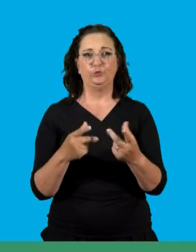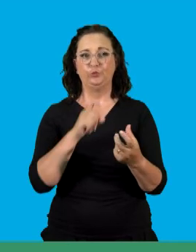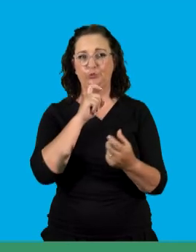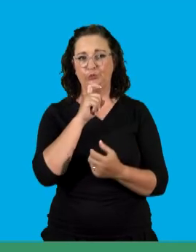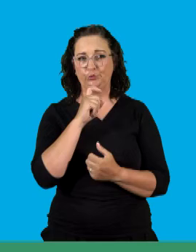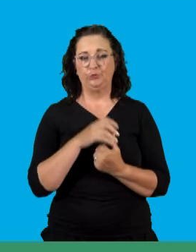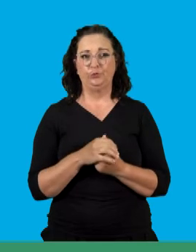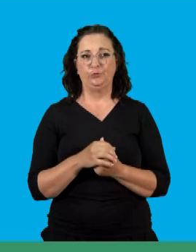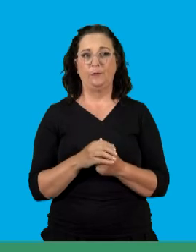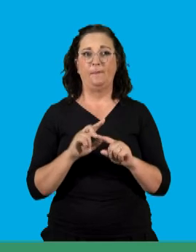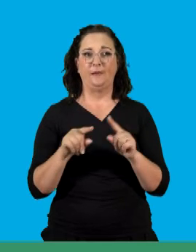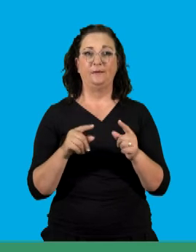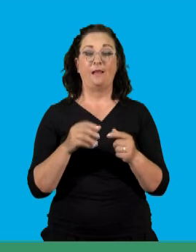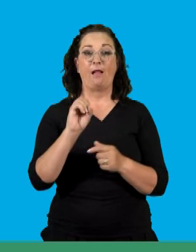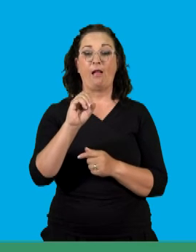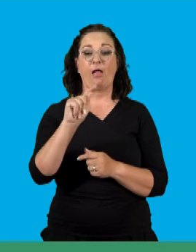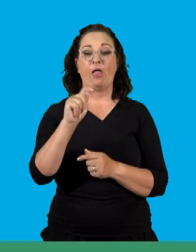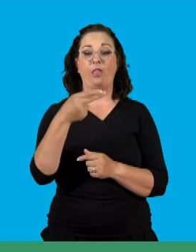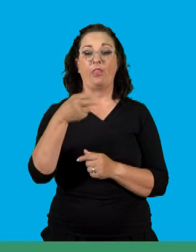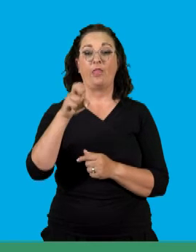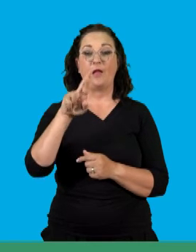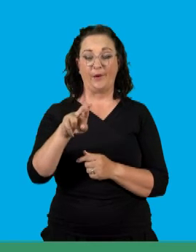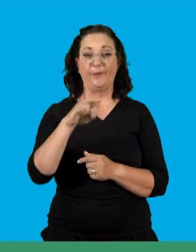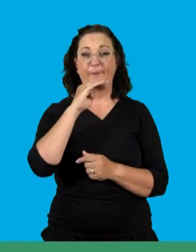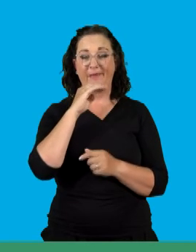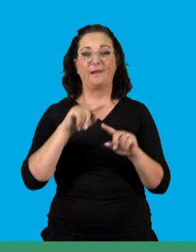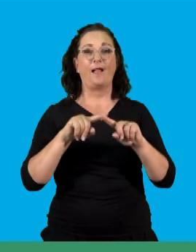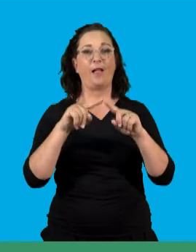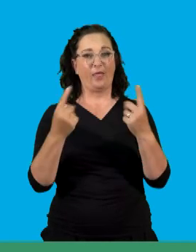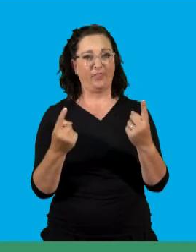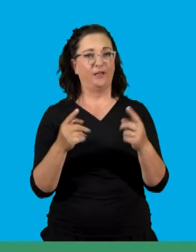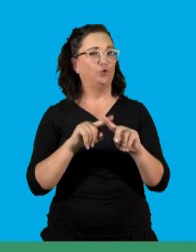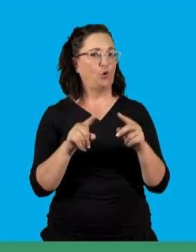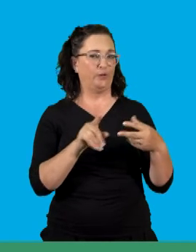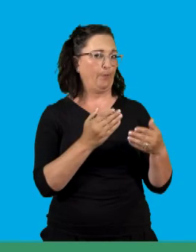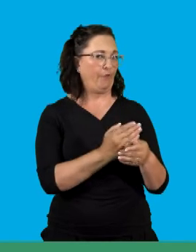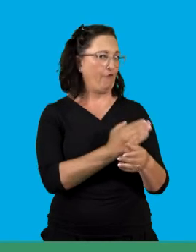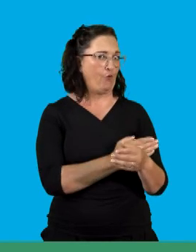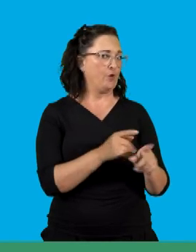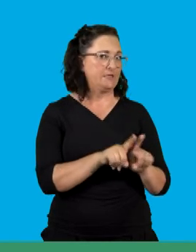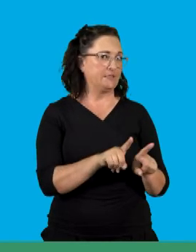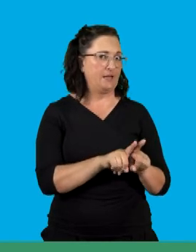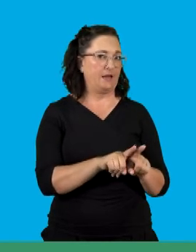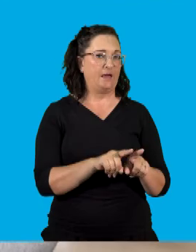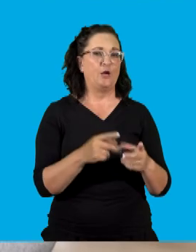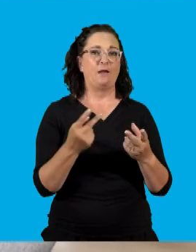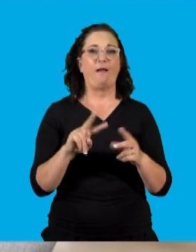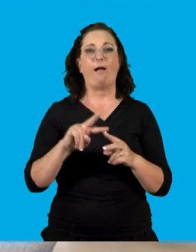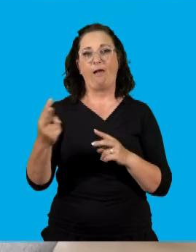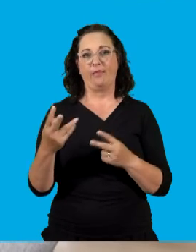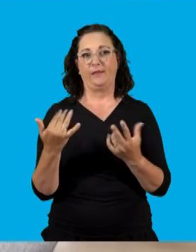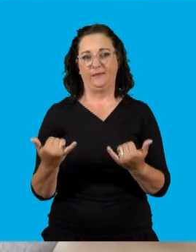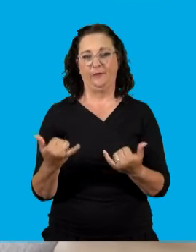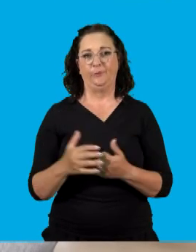business opportunities. Now, don't forget, the minute the question says other, it means they're saying other than the ones that we've